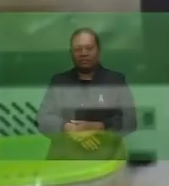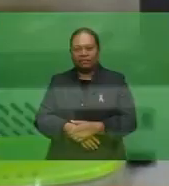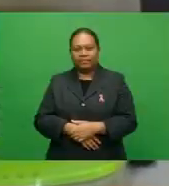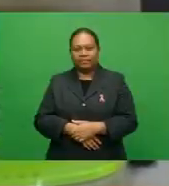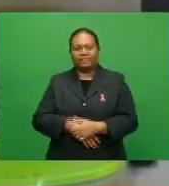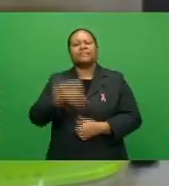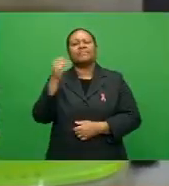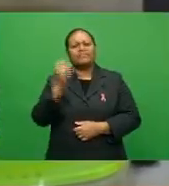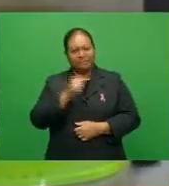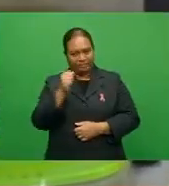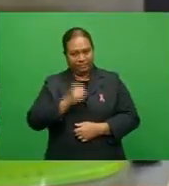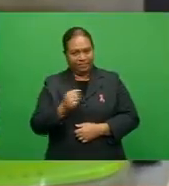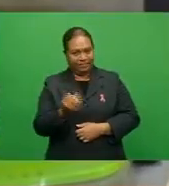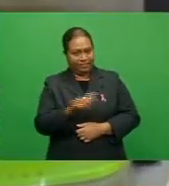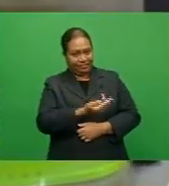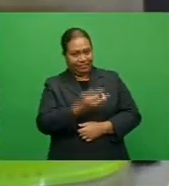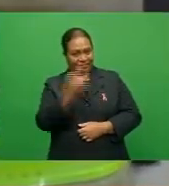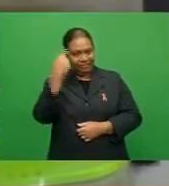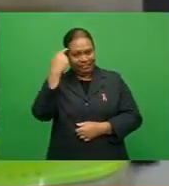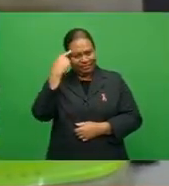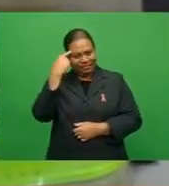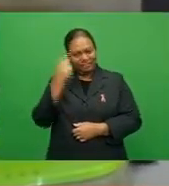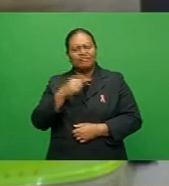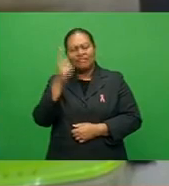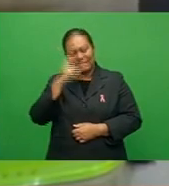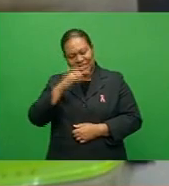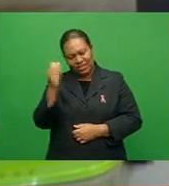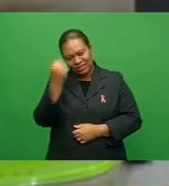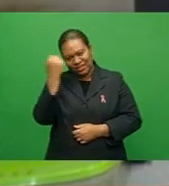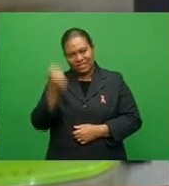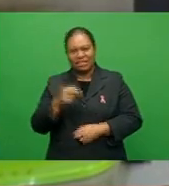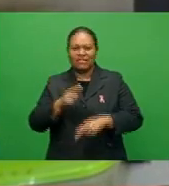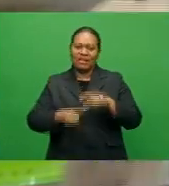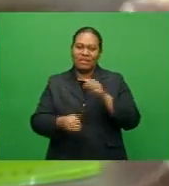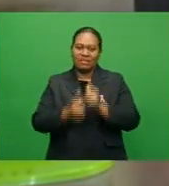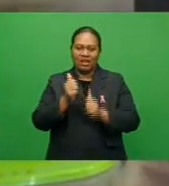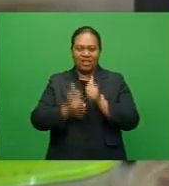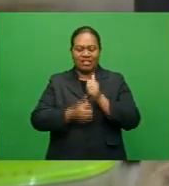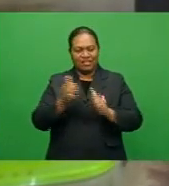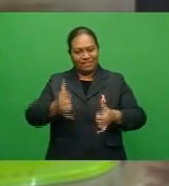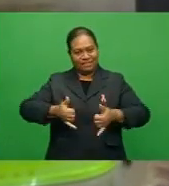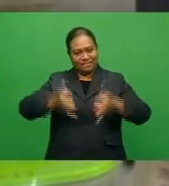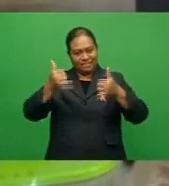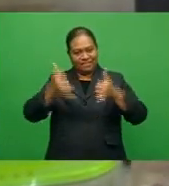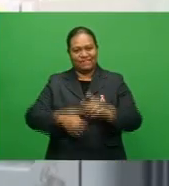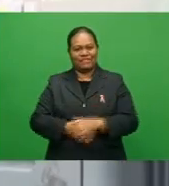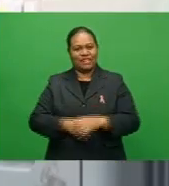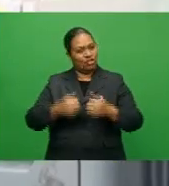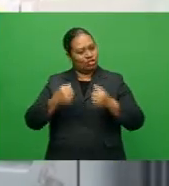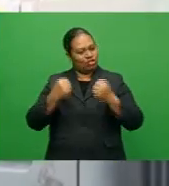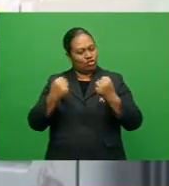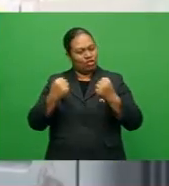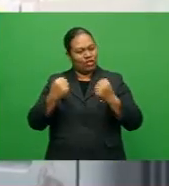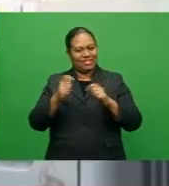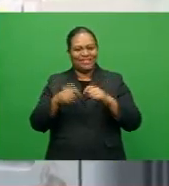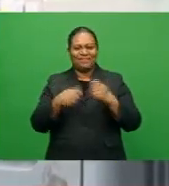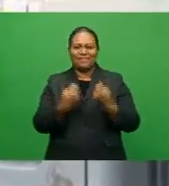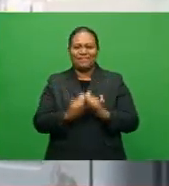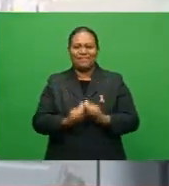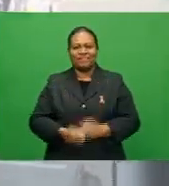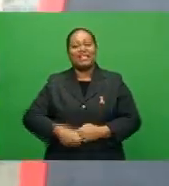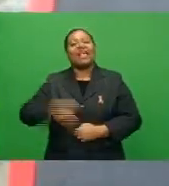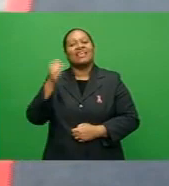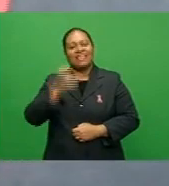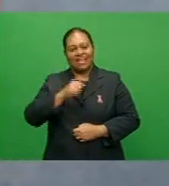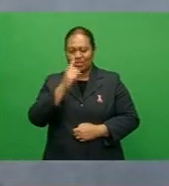Yes, I think Thailand will, can win the Fairbrother Trophy because they have a very strong team. Oh yes,